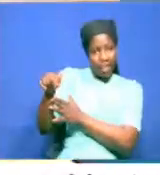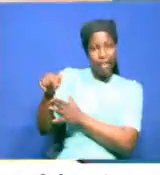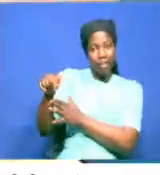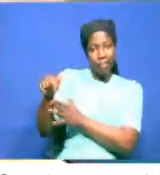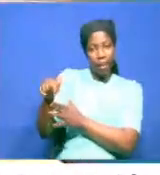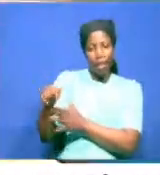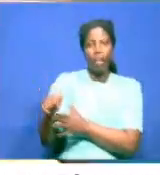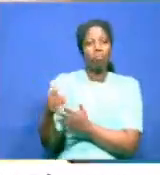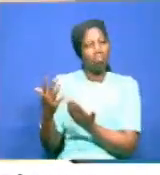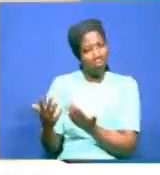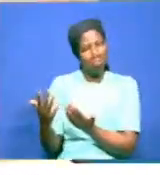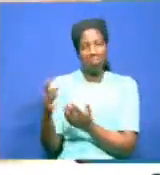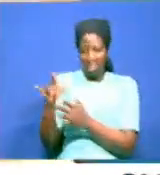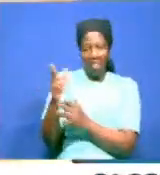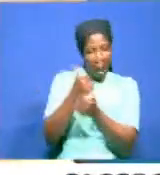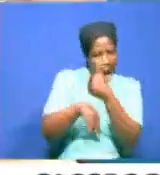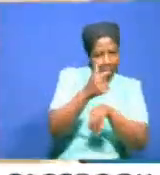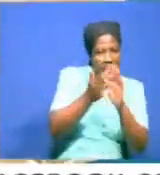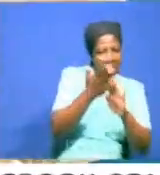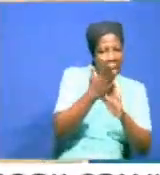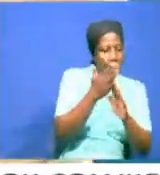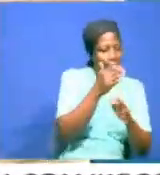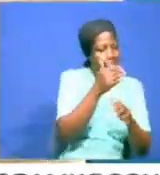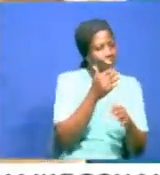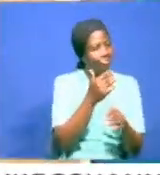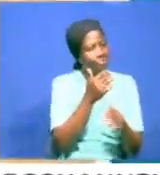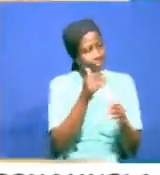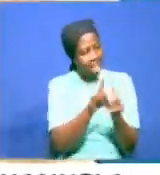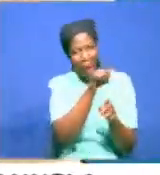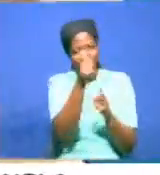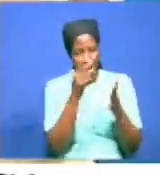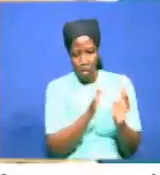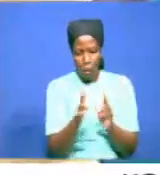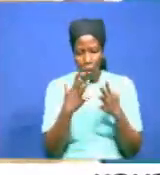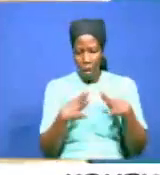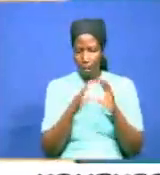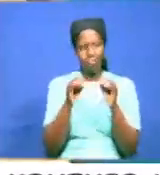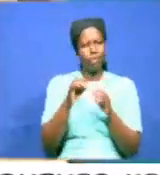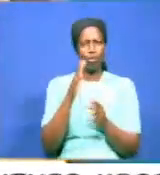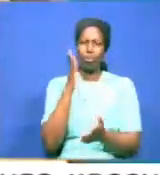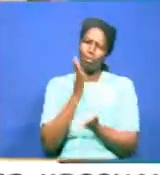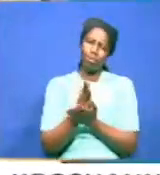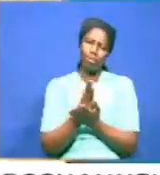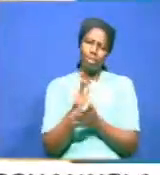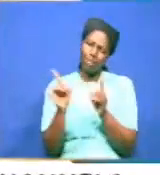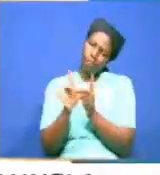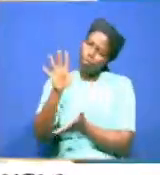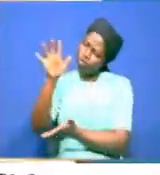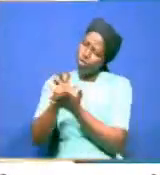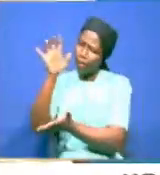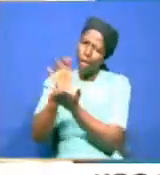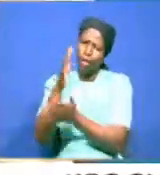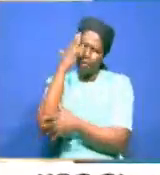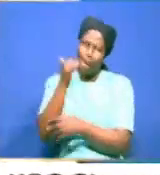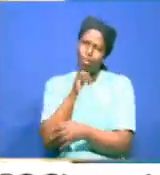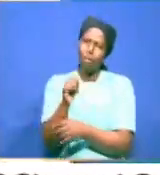he may not be as fast as the other people. Yes. So there's need to, surely on humanitarian grounds, even these supermarkets, why can't